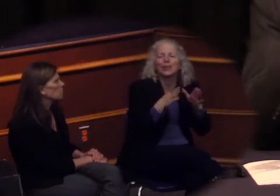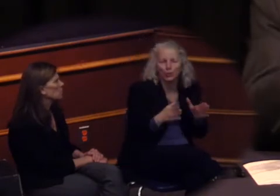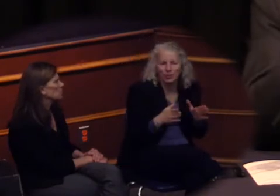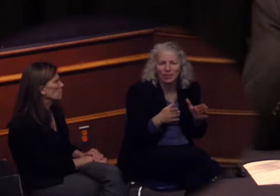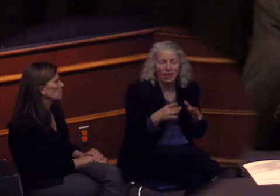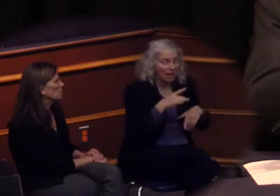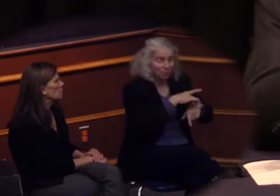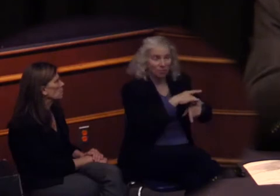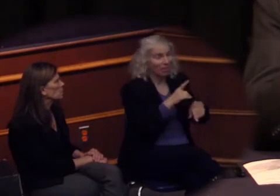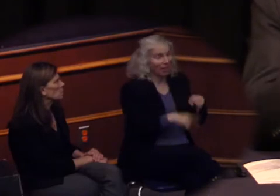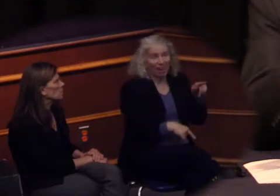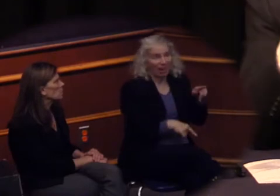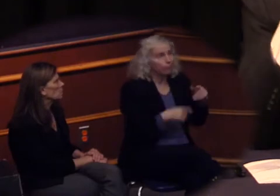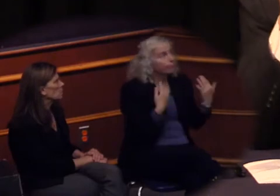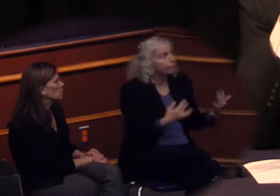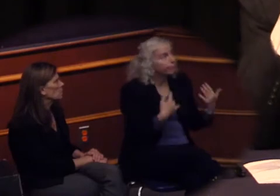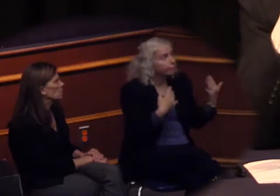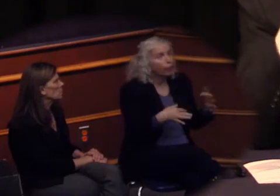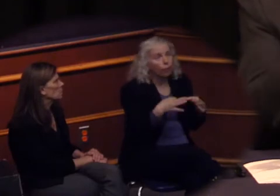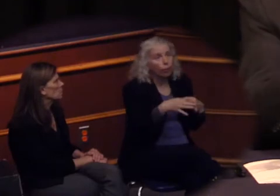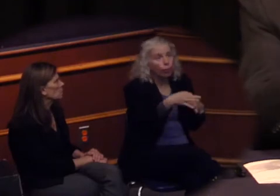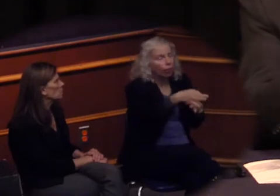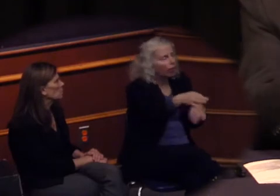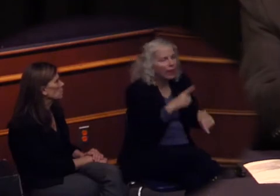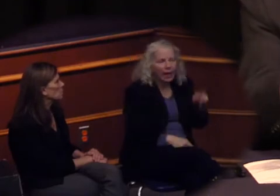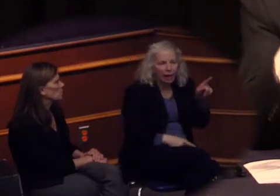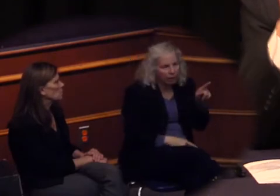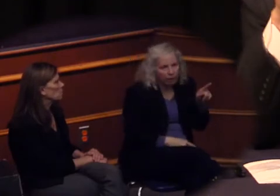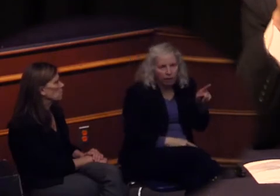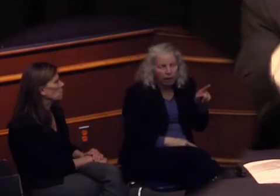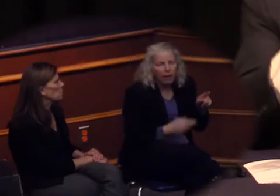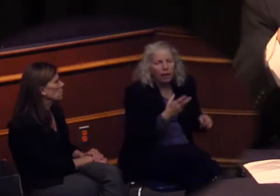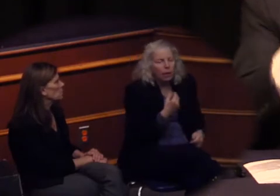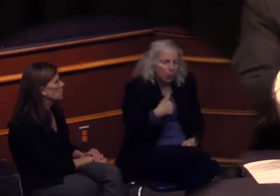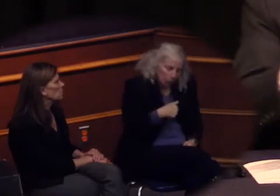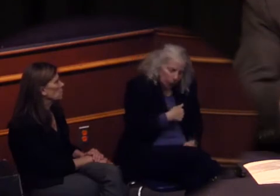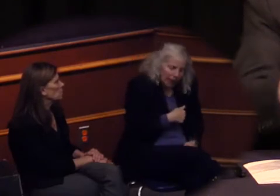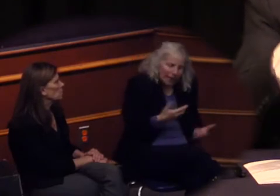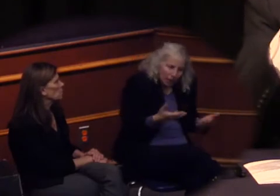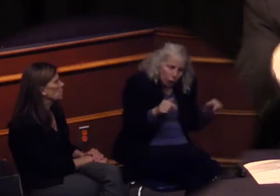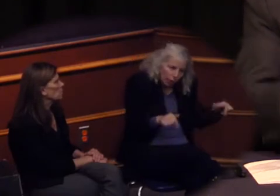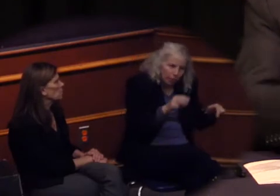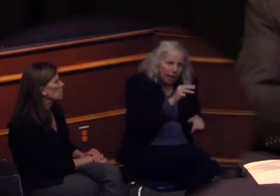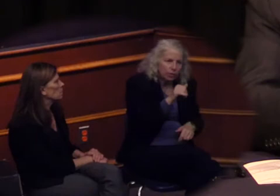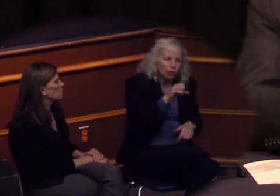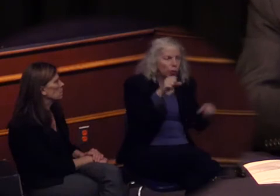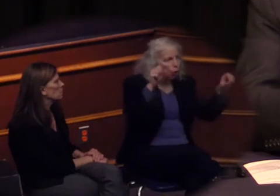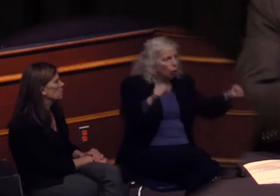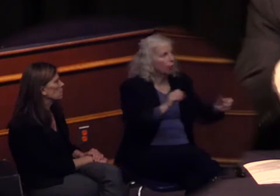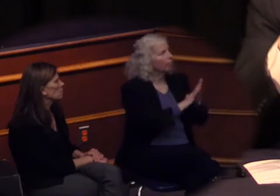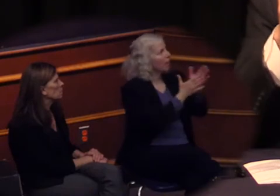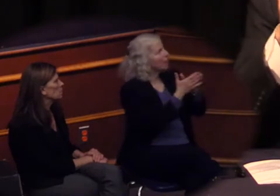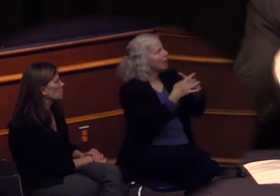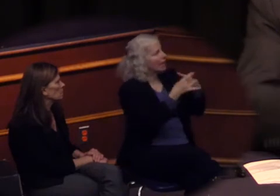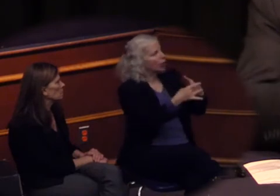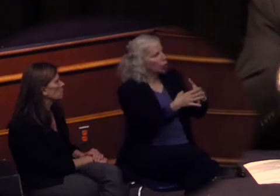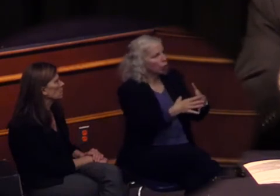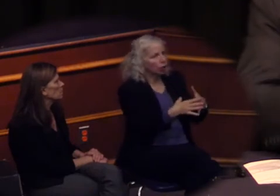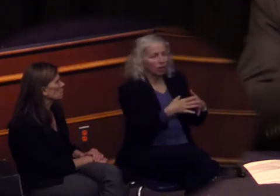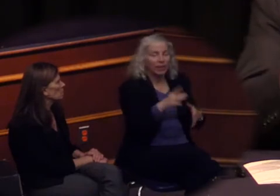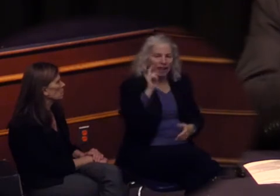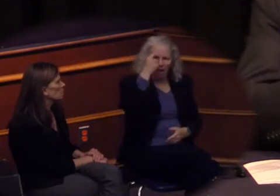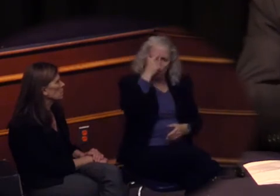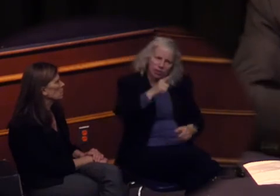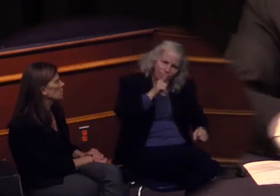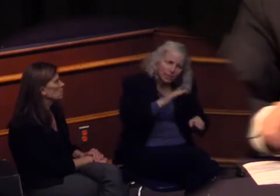planet can't afford us waiting on it, and we in Massachusetts can be a leader in this area if we've got a governor